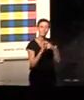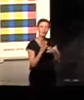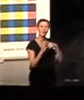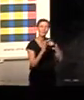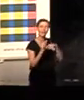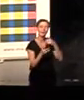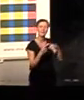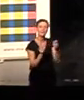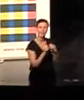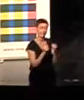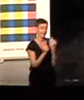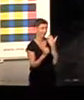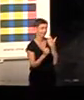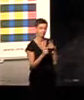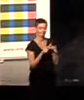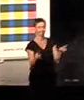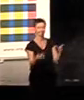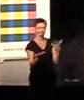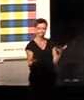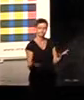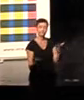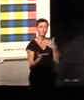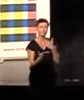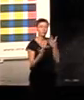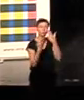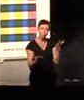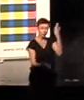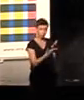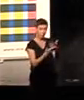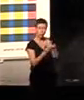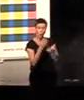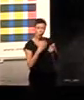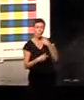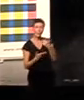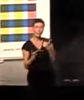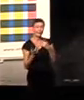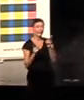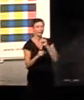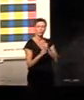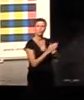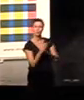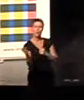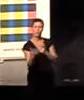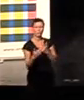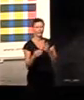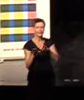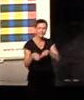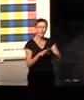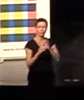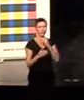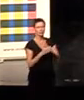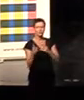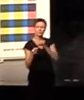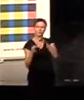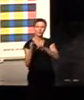dat dit is klier dat dit is not only the electorate of populist en nationalist brides dat ar victims of